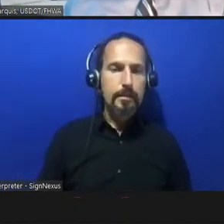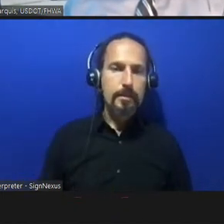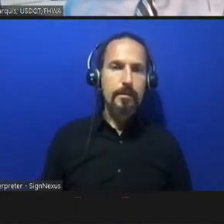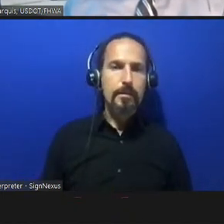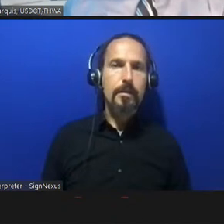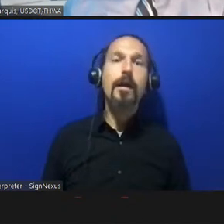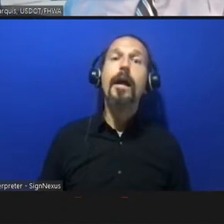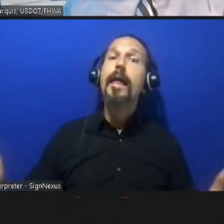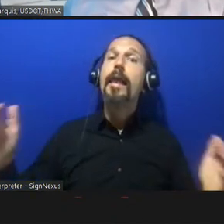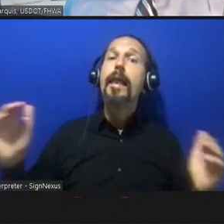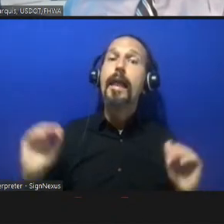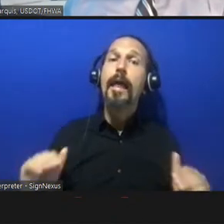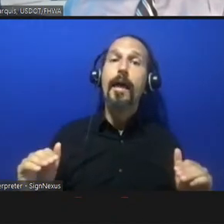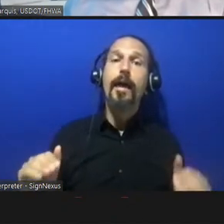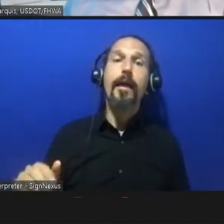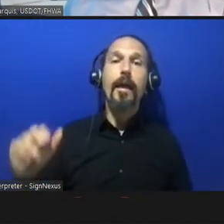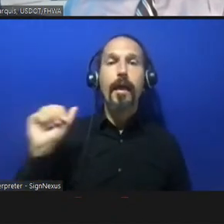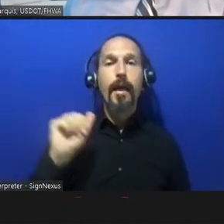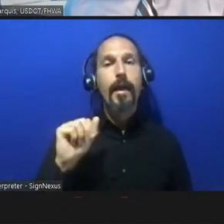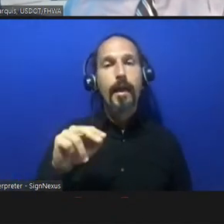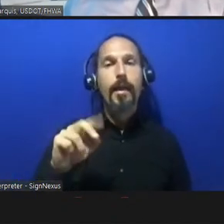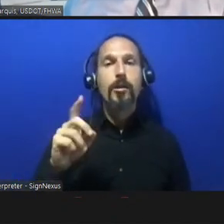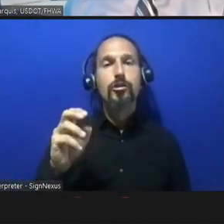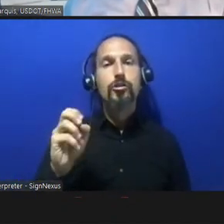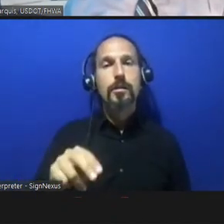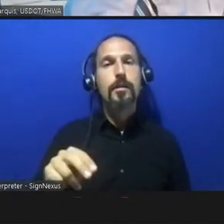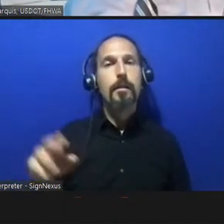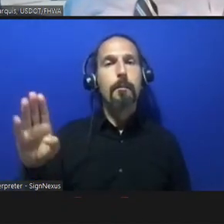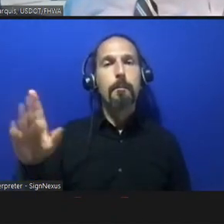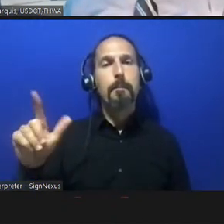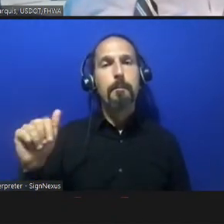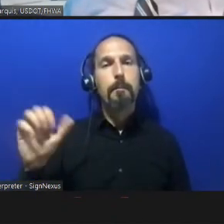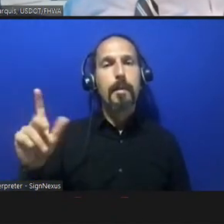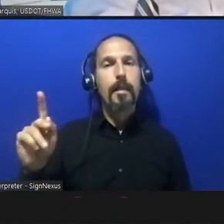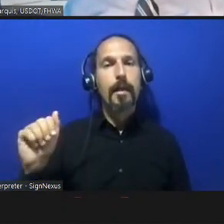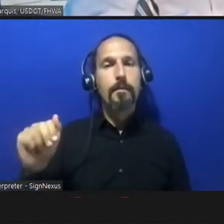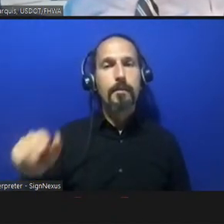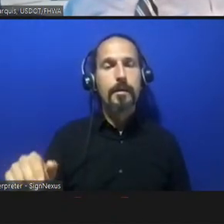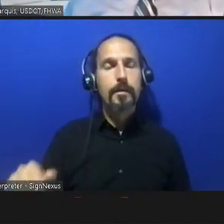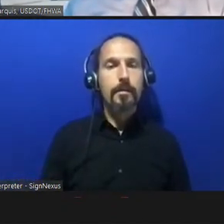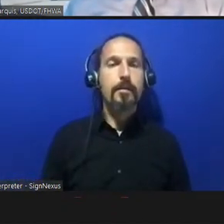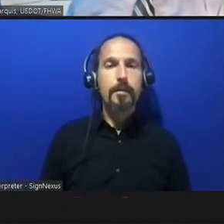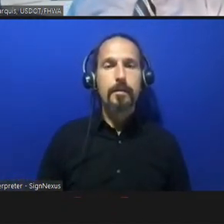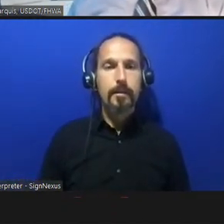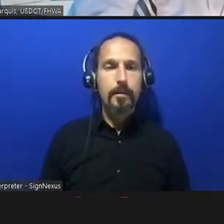our next speaker is anderson blackman followed by fred english